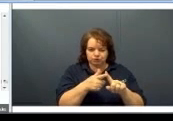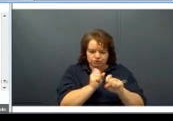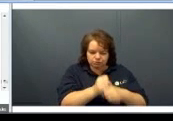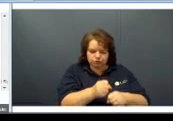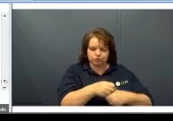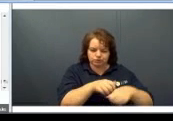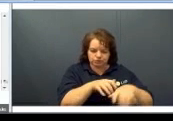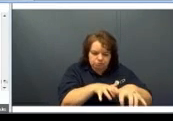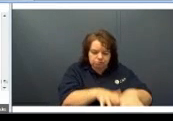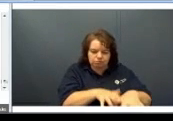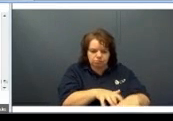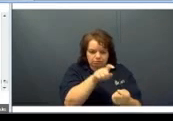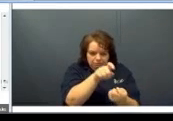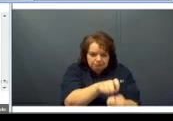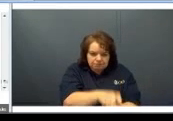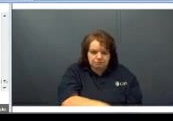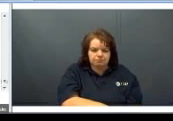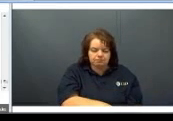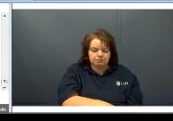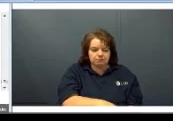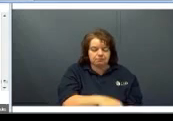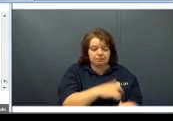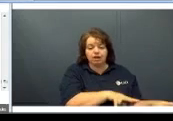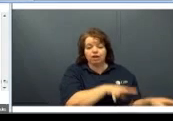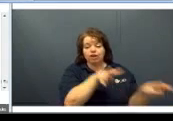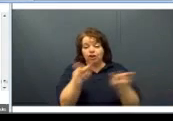that are able to produce this.